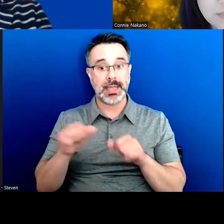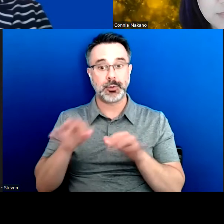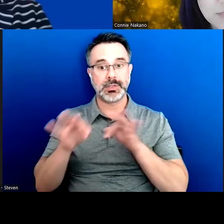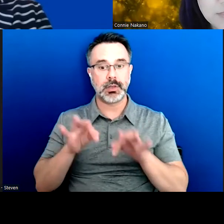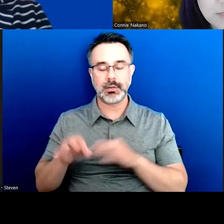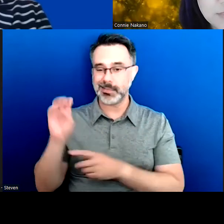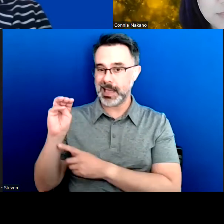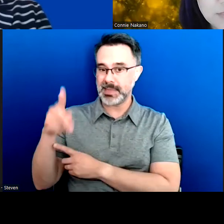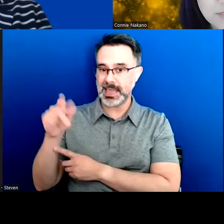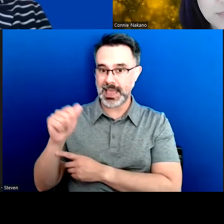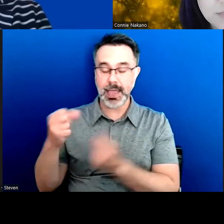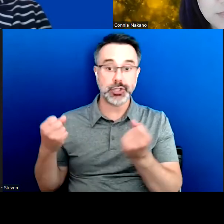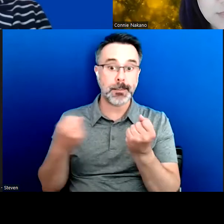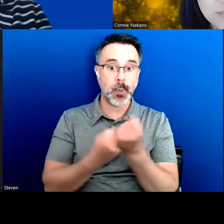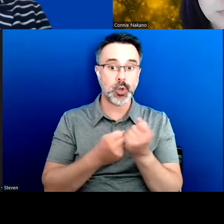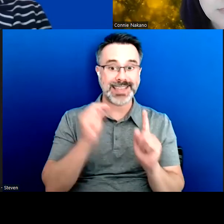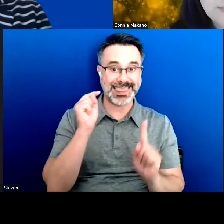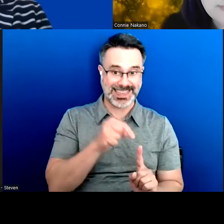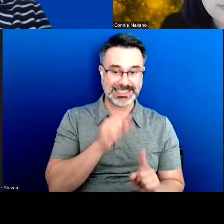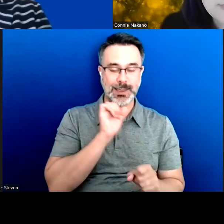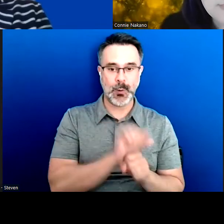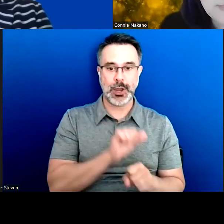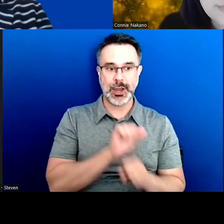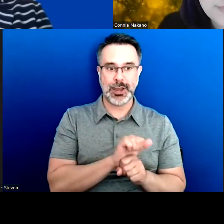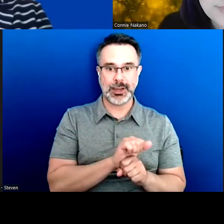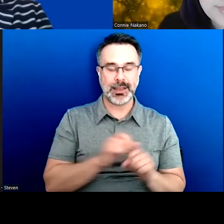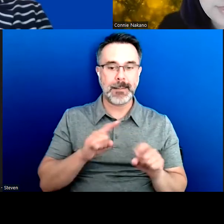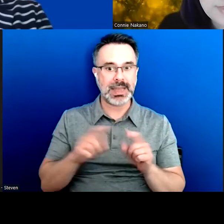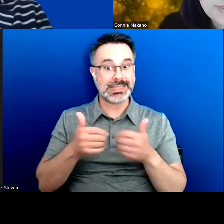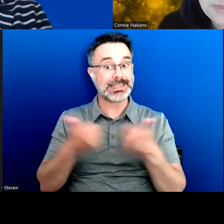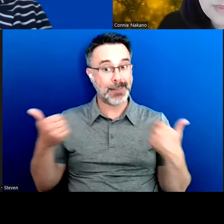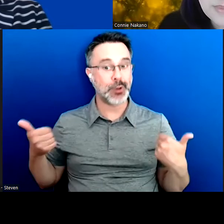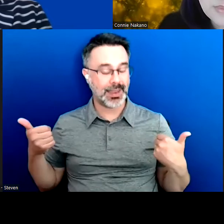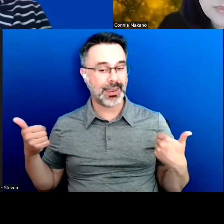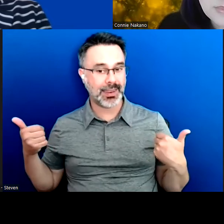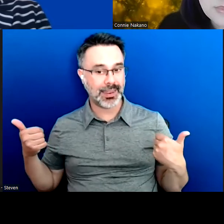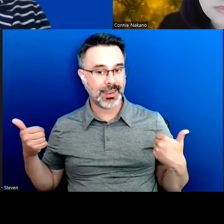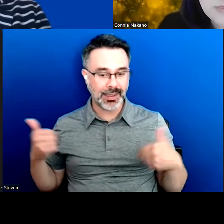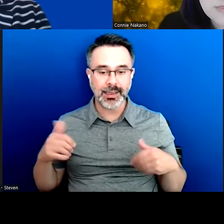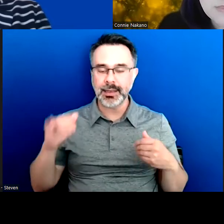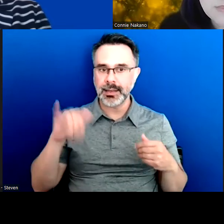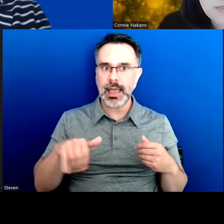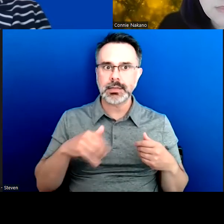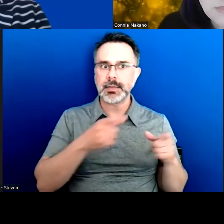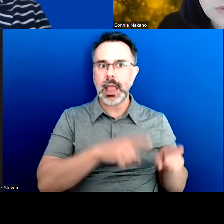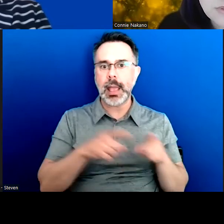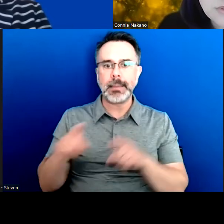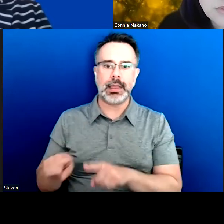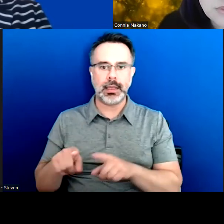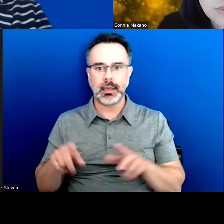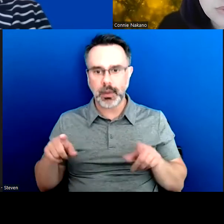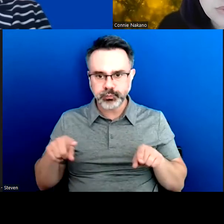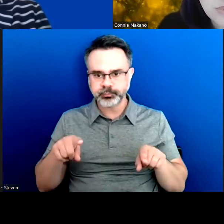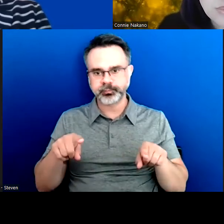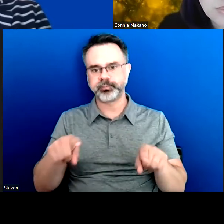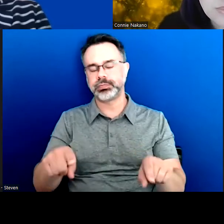plan supports this kind of effort, but that this is a separate sort of thing that's been happening and been building, and it's been happening